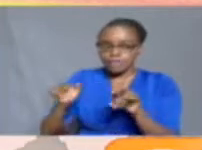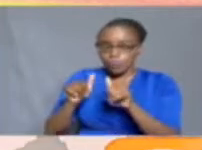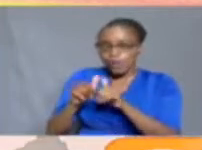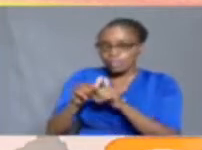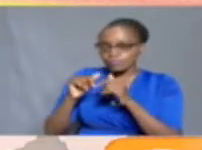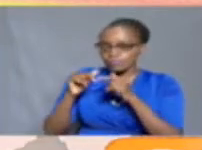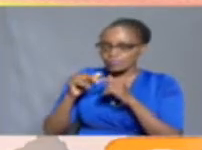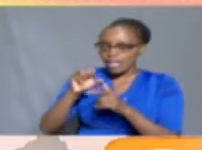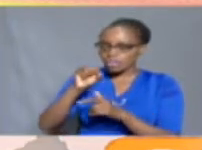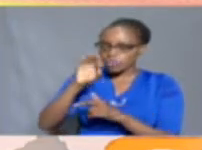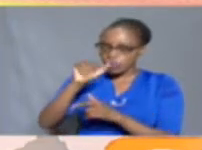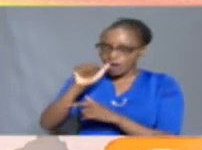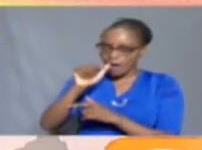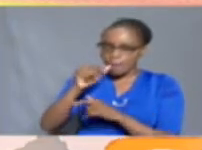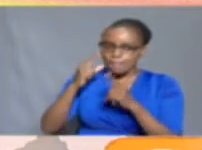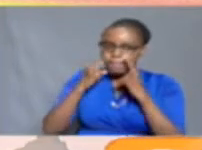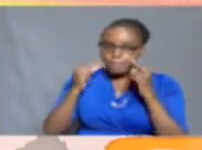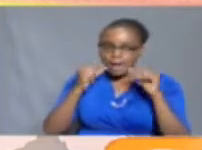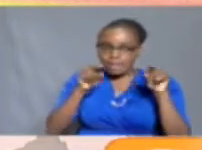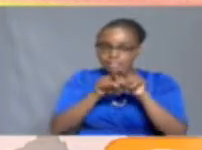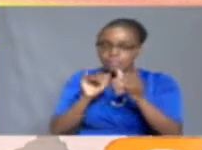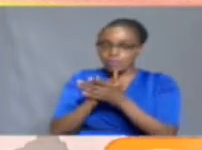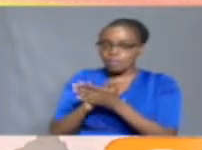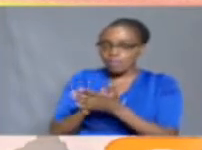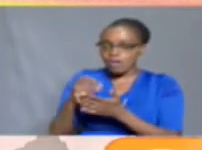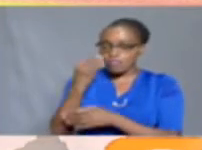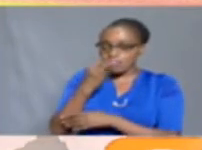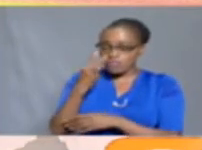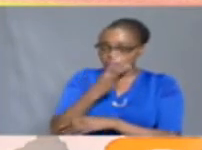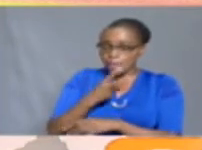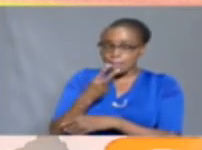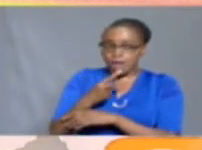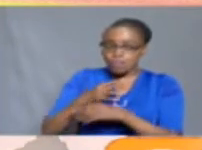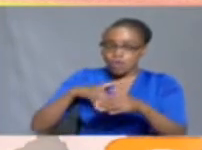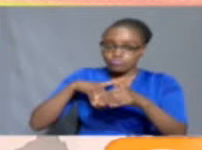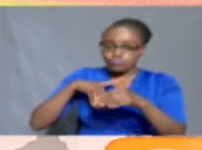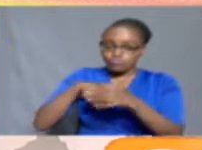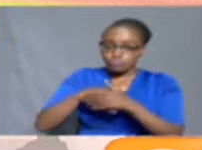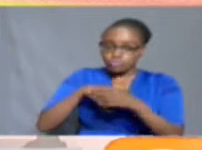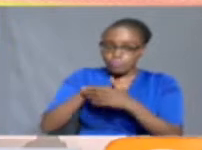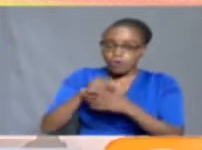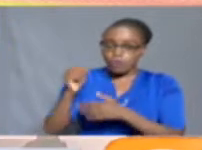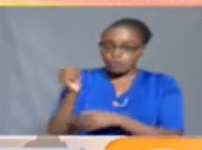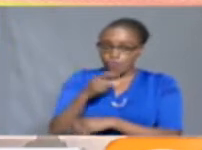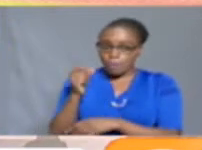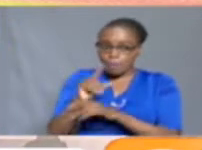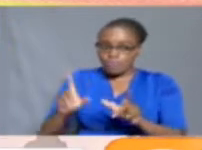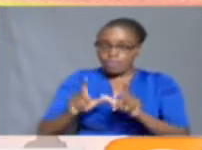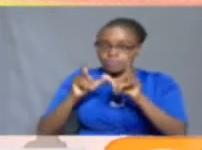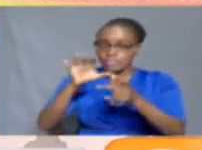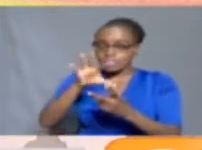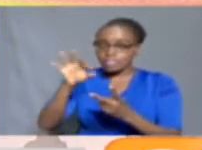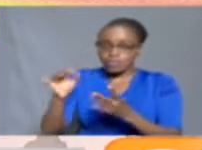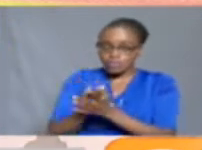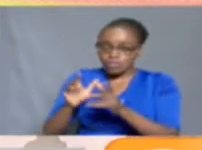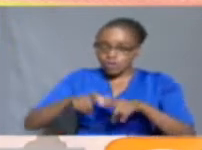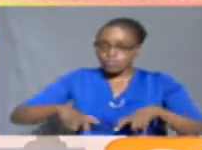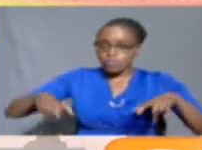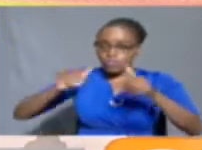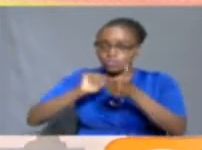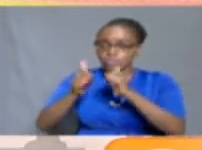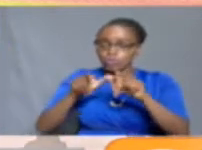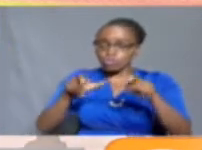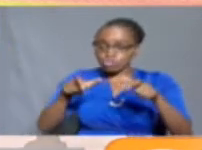Sofapaka Red Hot striker Umaru Kasumba is a February recipient of the Footballer of the Month Award as selected by a panel of